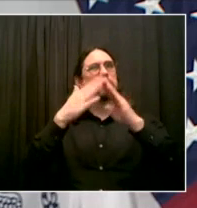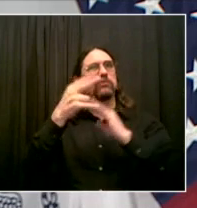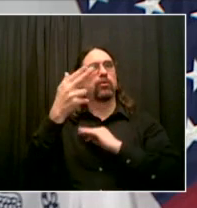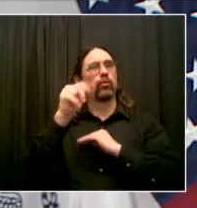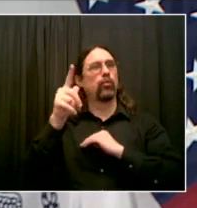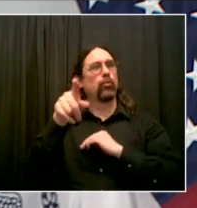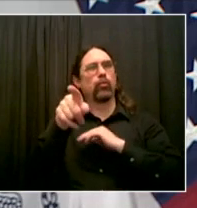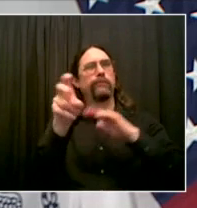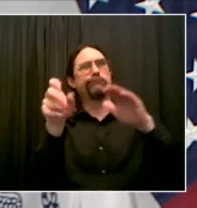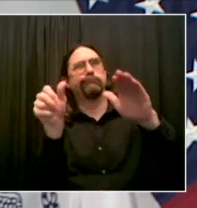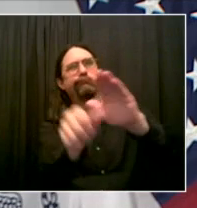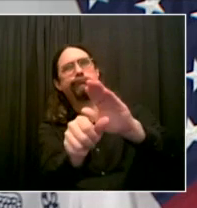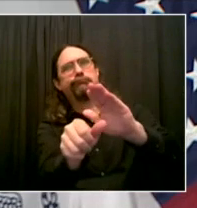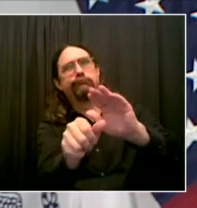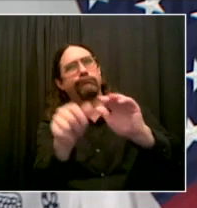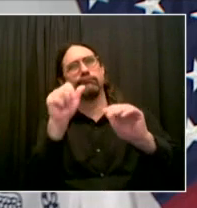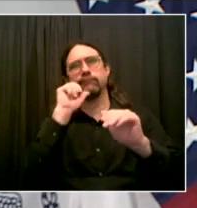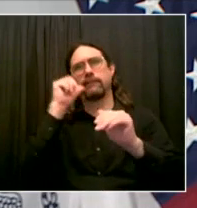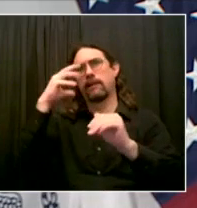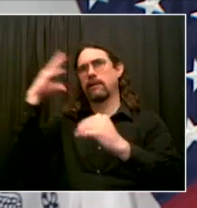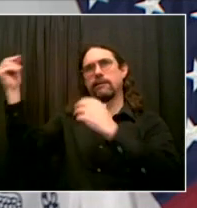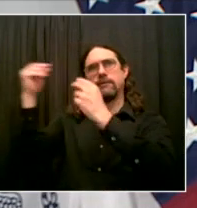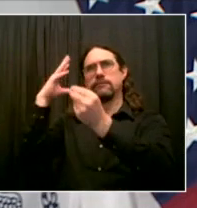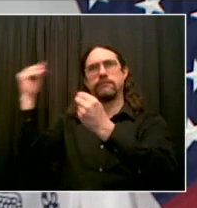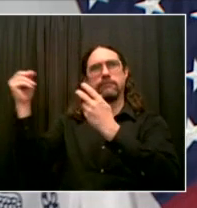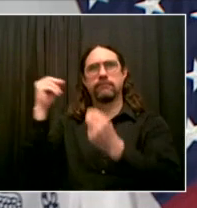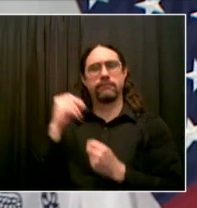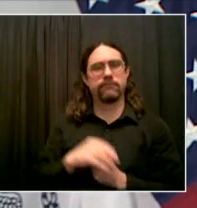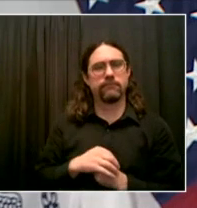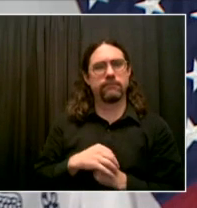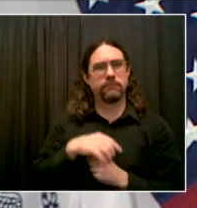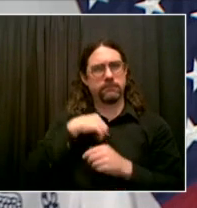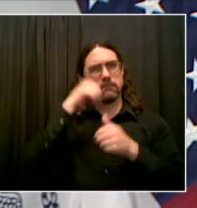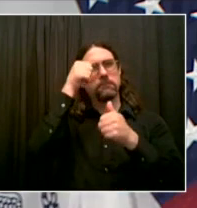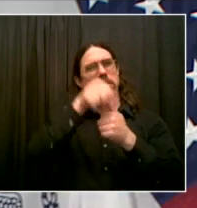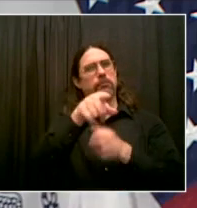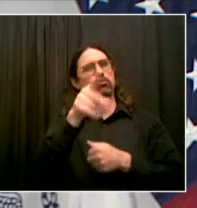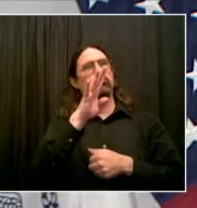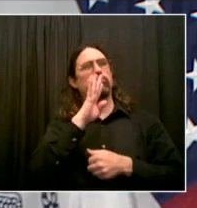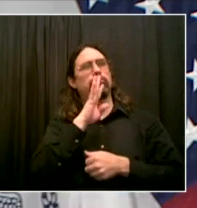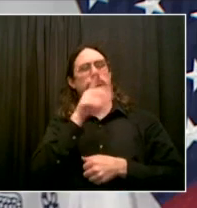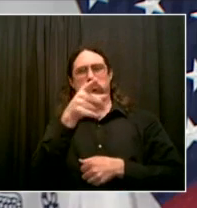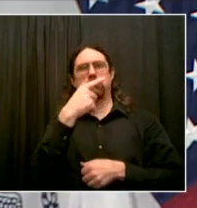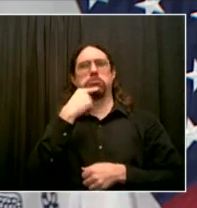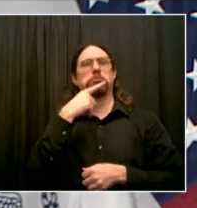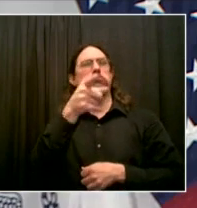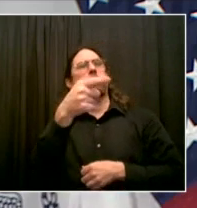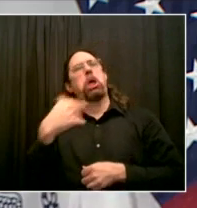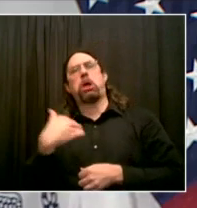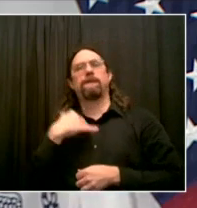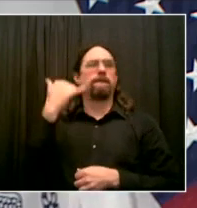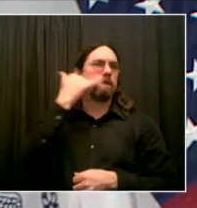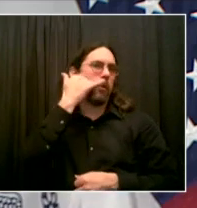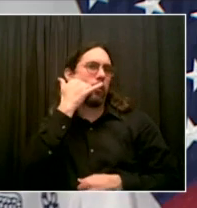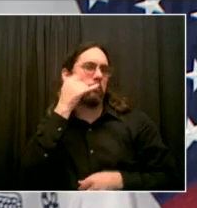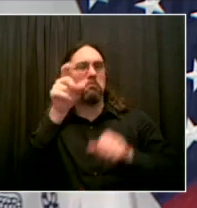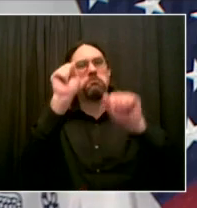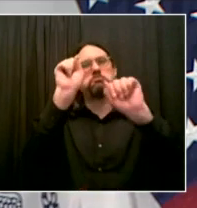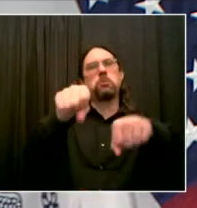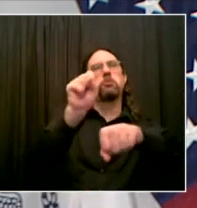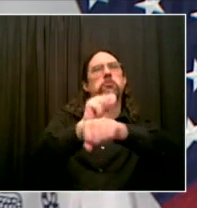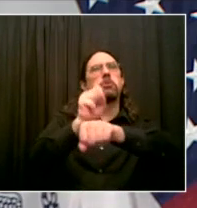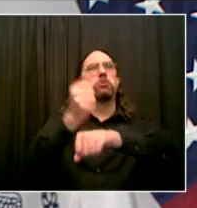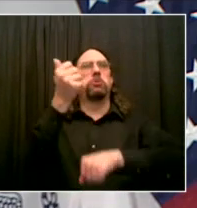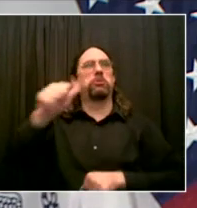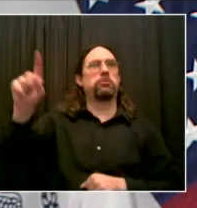said that there were actually fewer interruptions for you working out of Gracie Mansion as opposed to working out of City Hall. But it's a place filled with